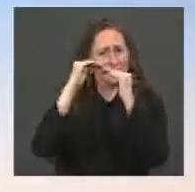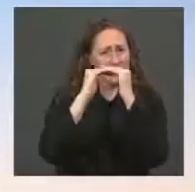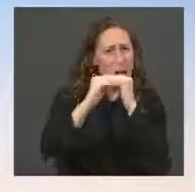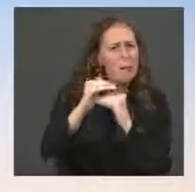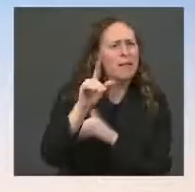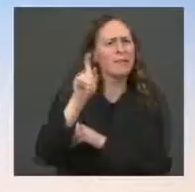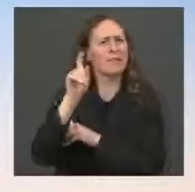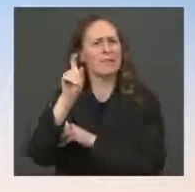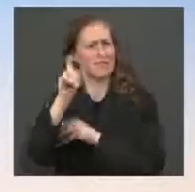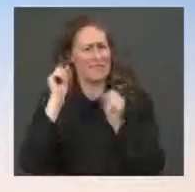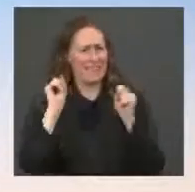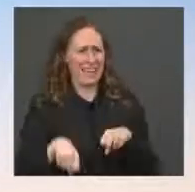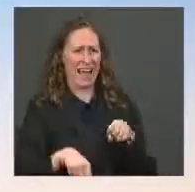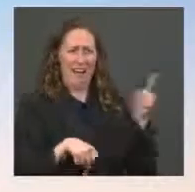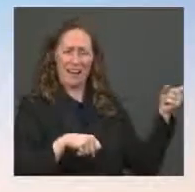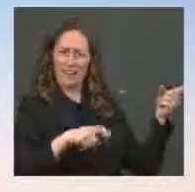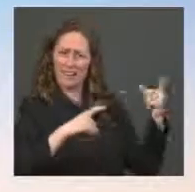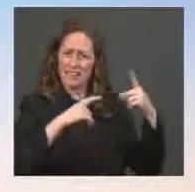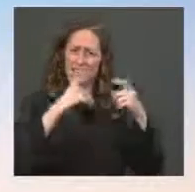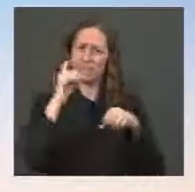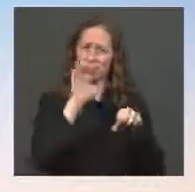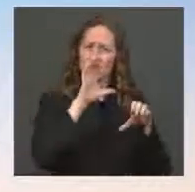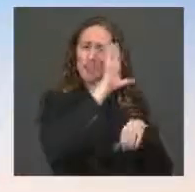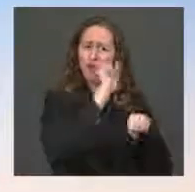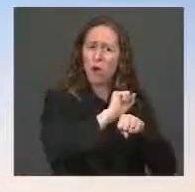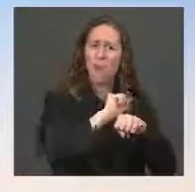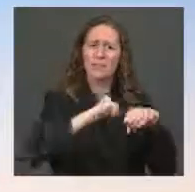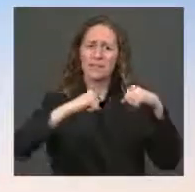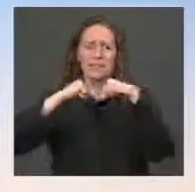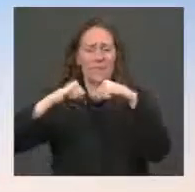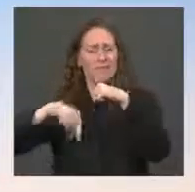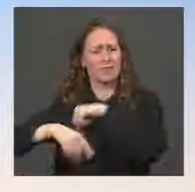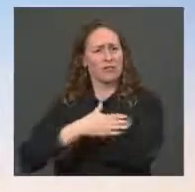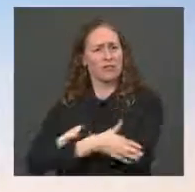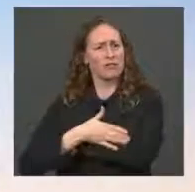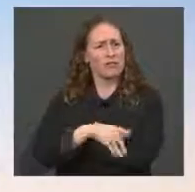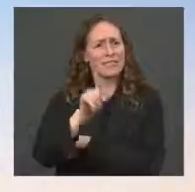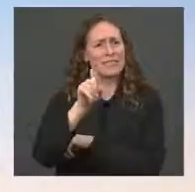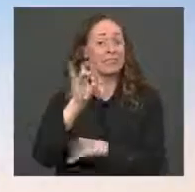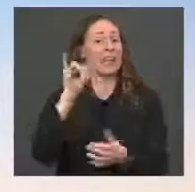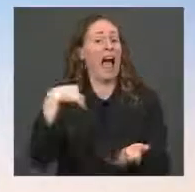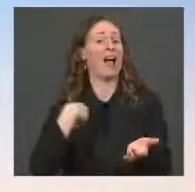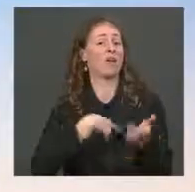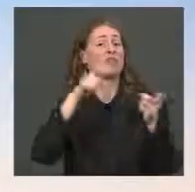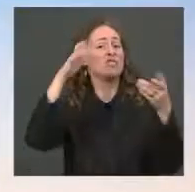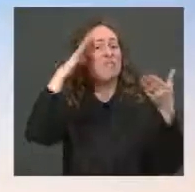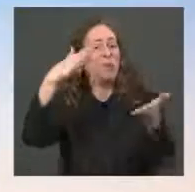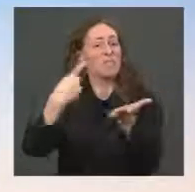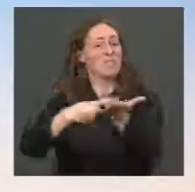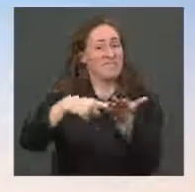of the United States. So those are important questions that need to be discussed as well. I want to follow up to this. Does